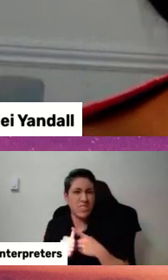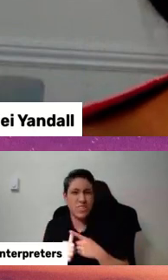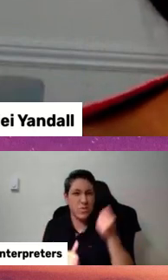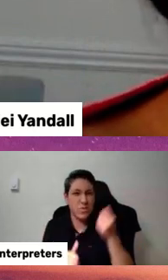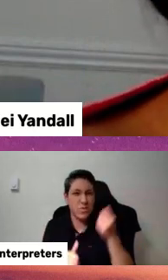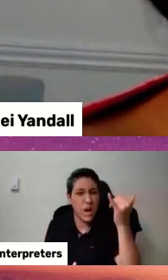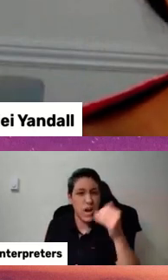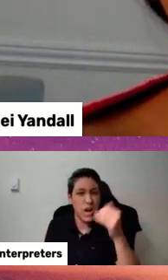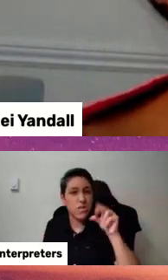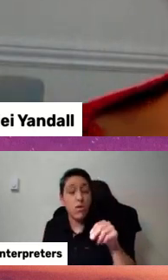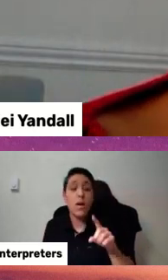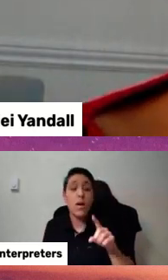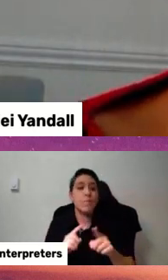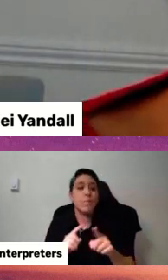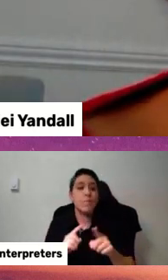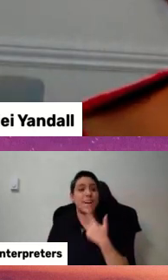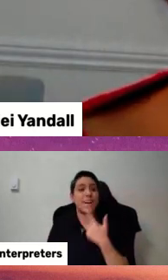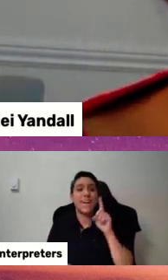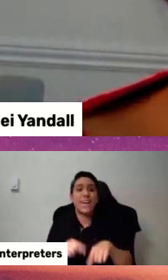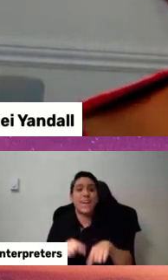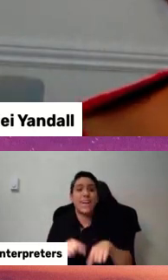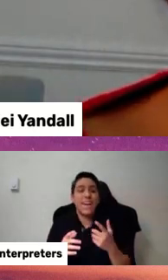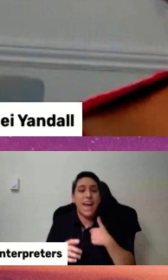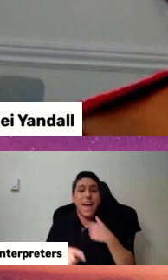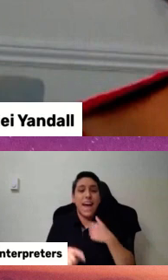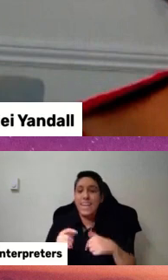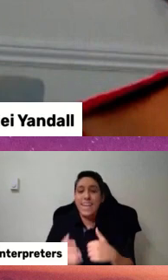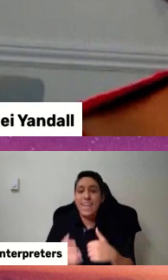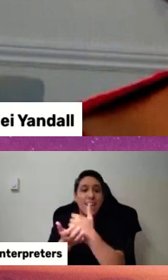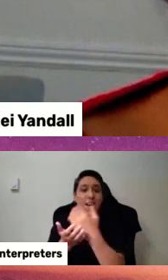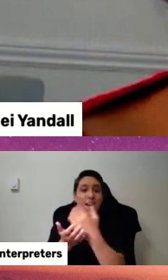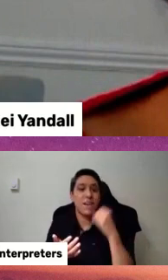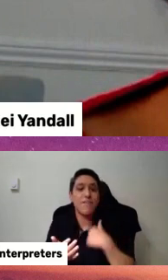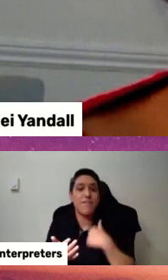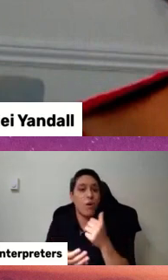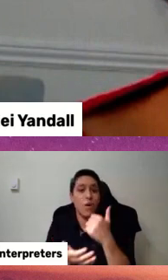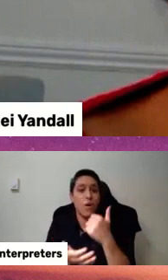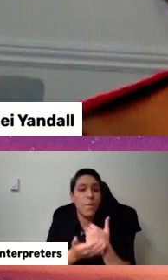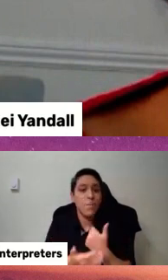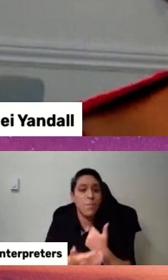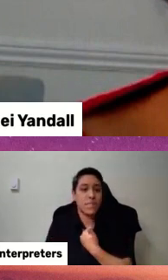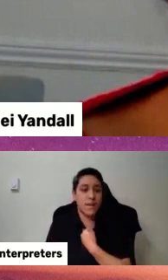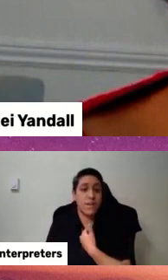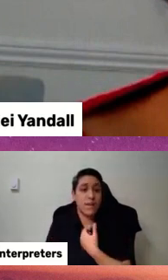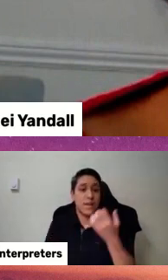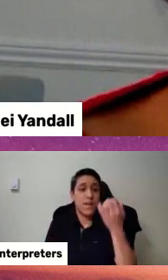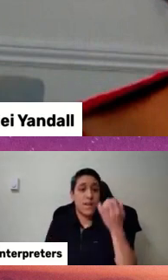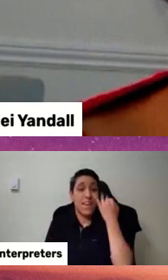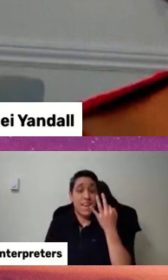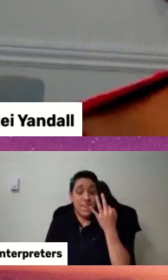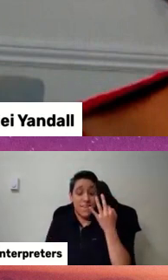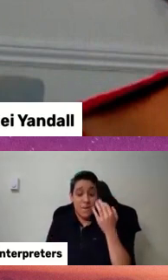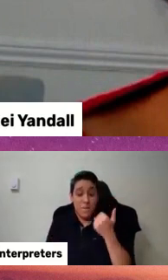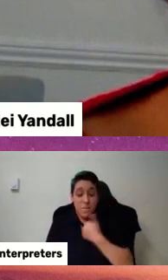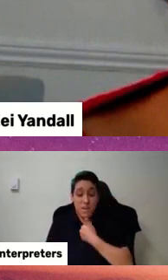can't operate out of an empty vessel. So unless this vessel is full of joy and full of love and full of everything that you